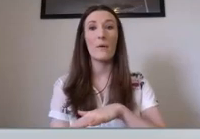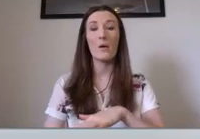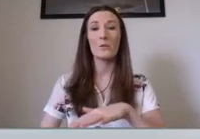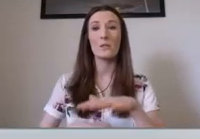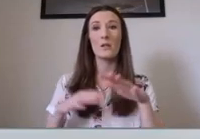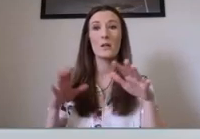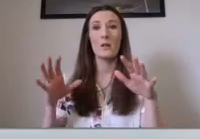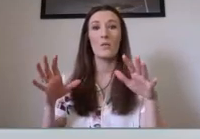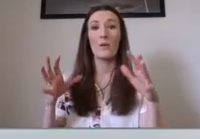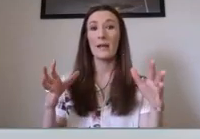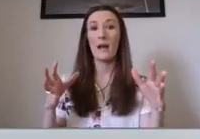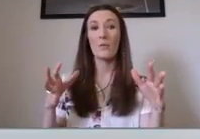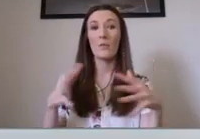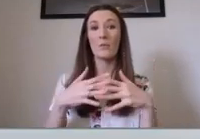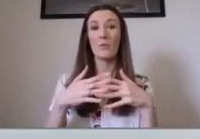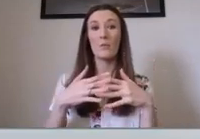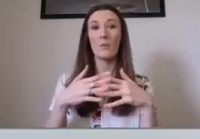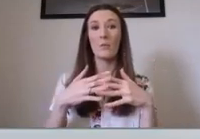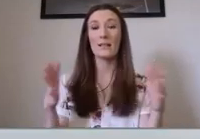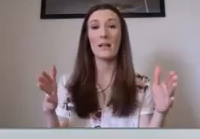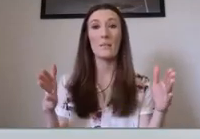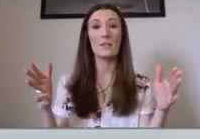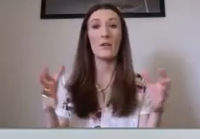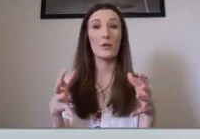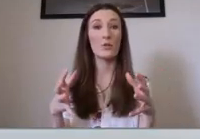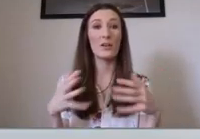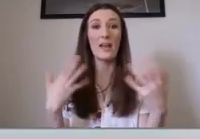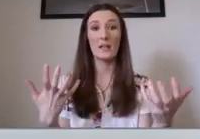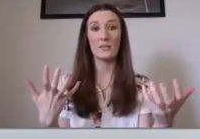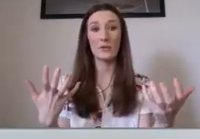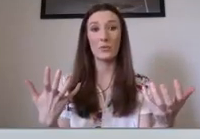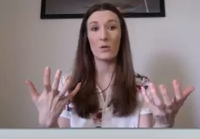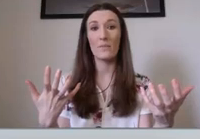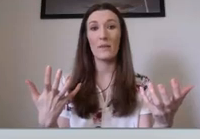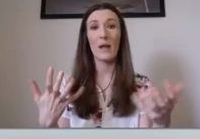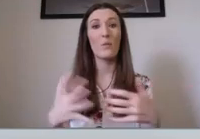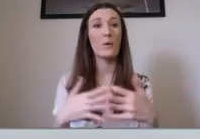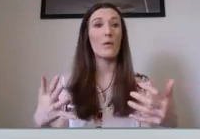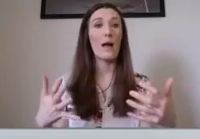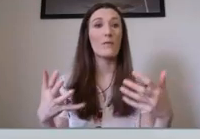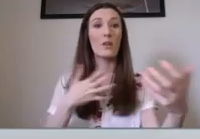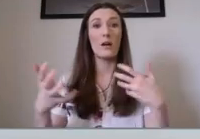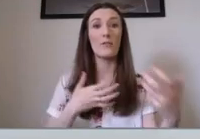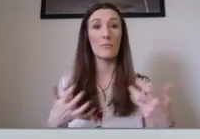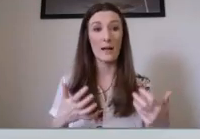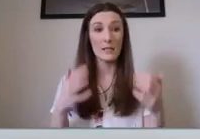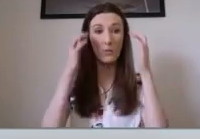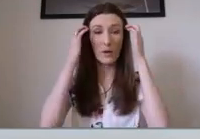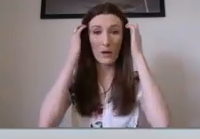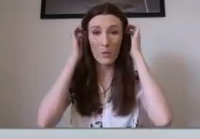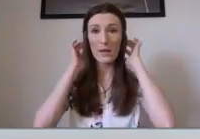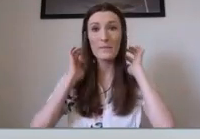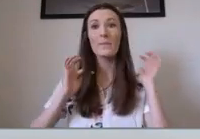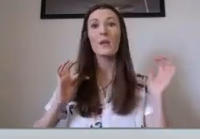think about right now, class time is very shortened and it's virtual. Okay, we don't have a lot of